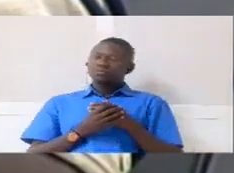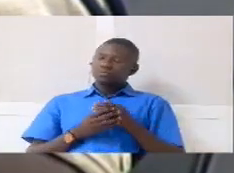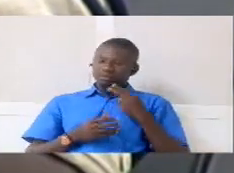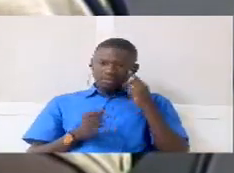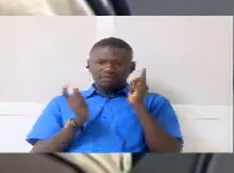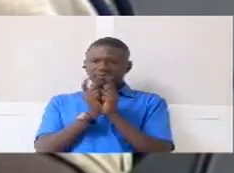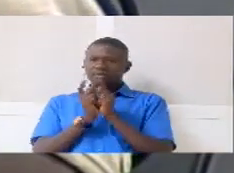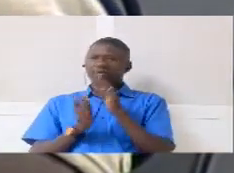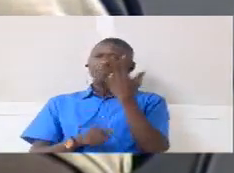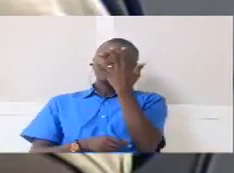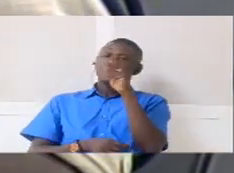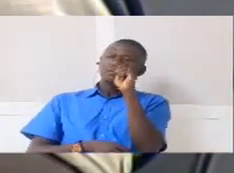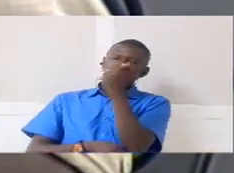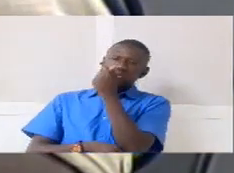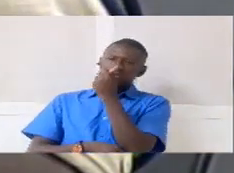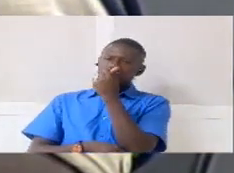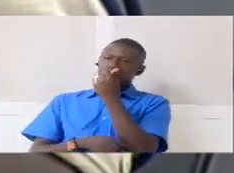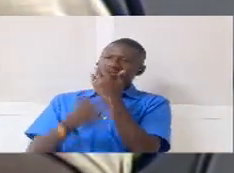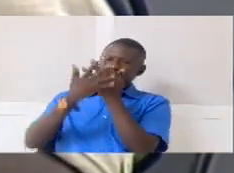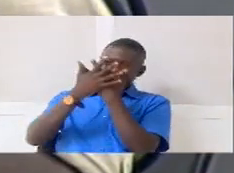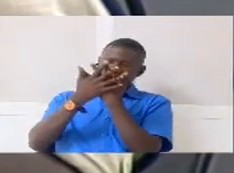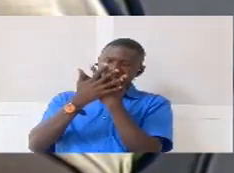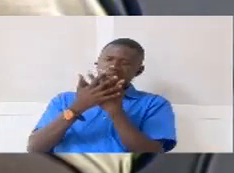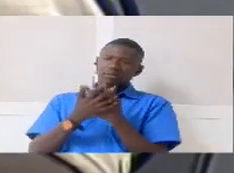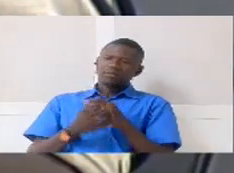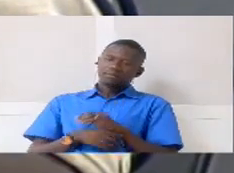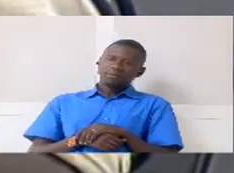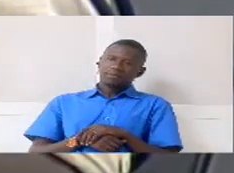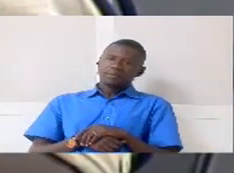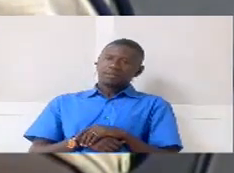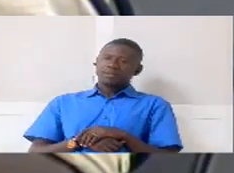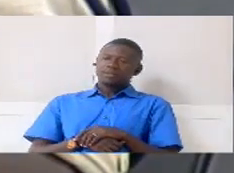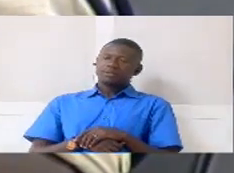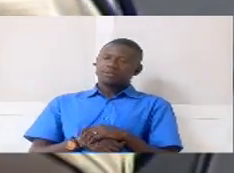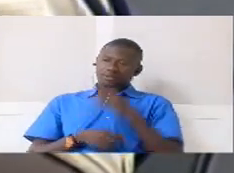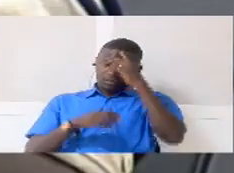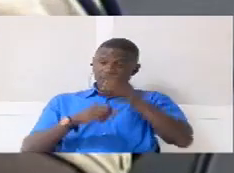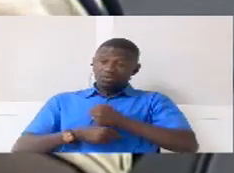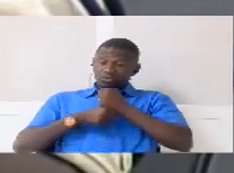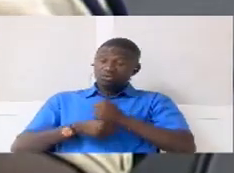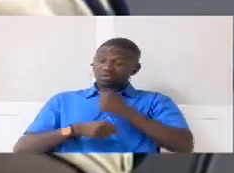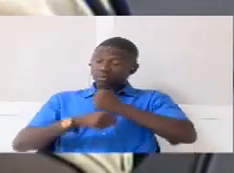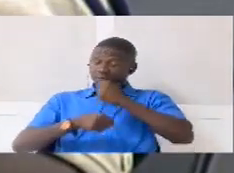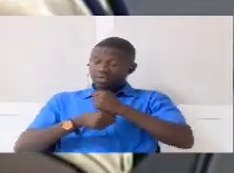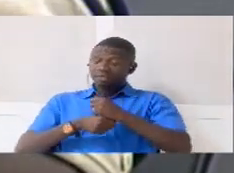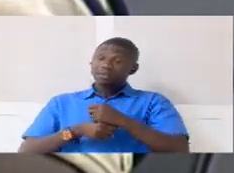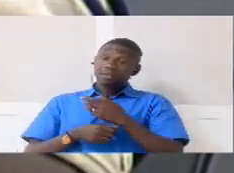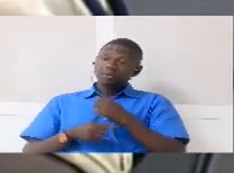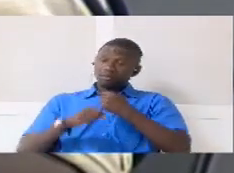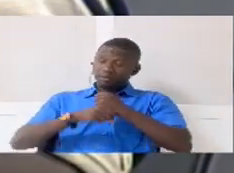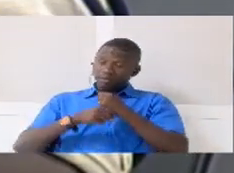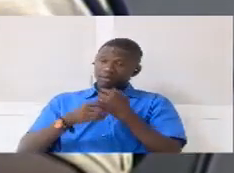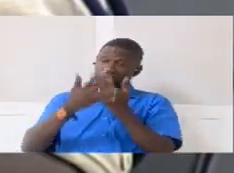new prisons. Pentecost Church prisons. And these were being built by the